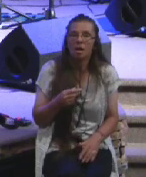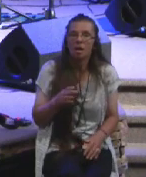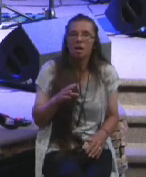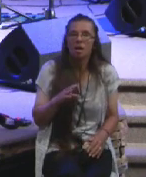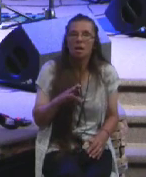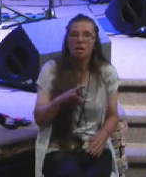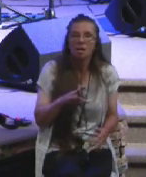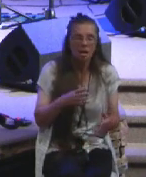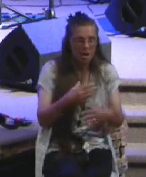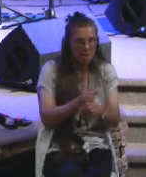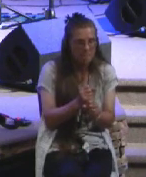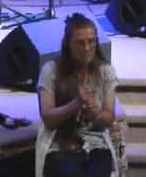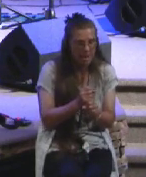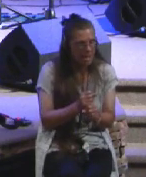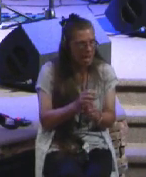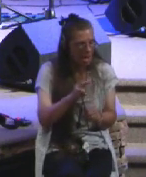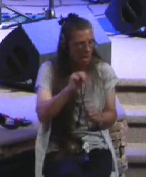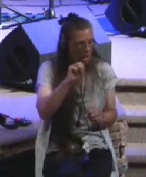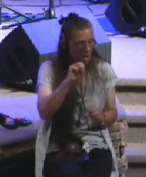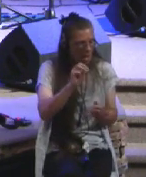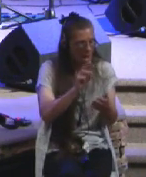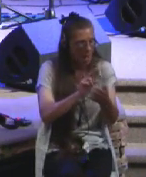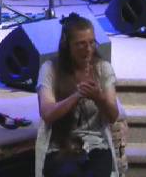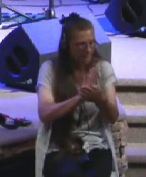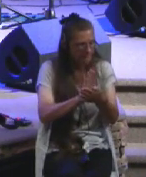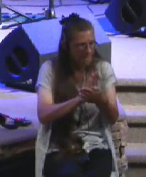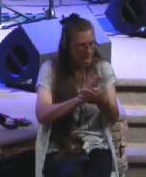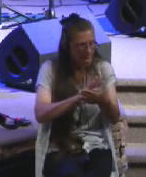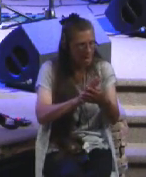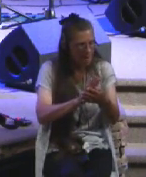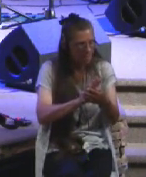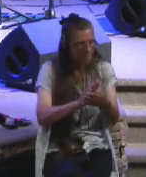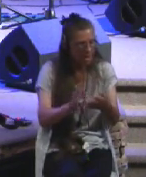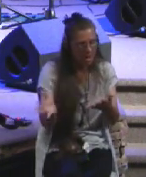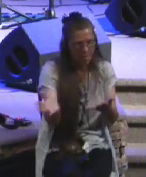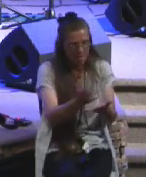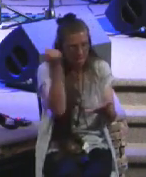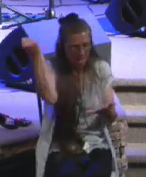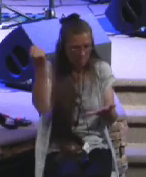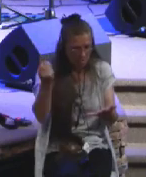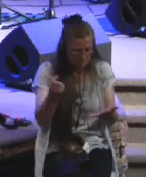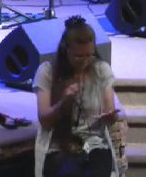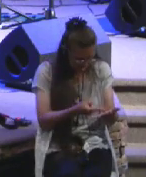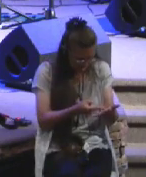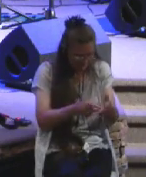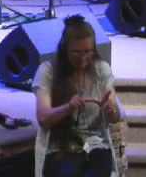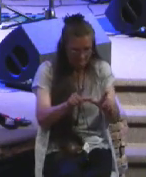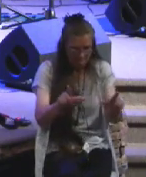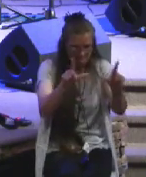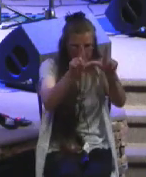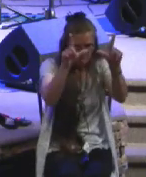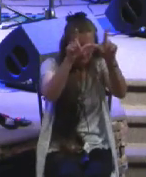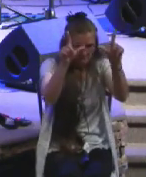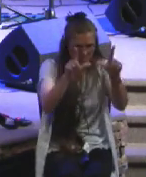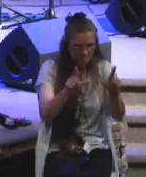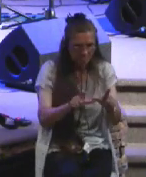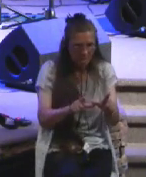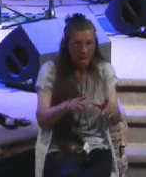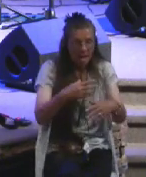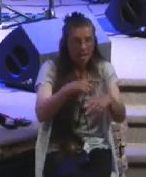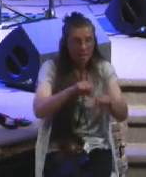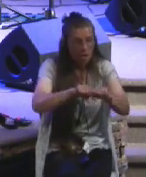submarine. They made a movie about that with Matthew McConaughey, about how they captured one of these Enigma machines and were eventually able to crack